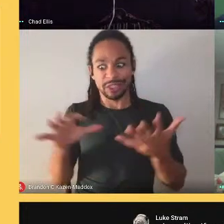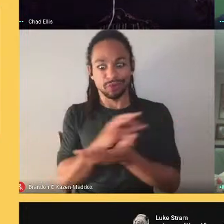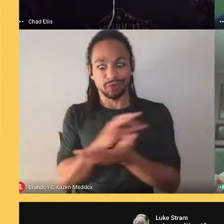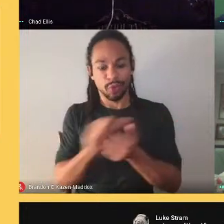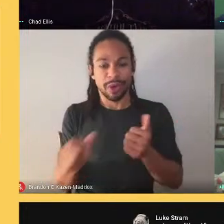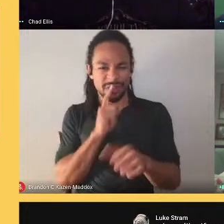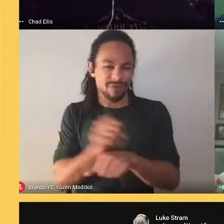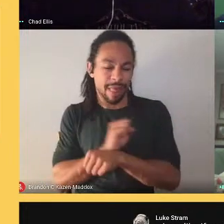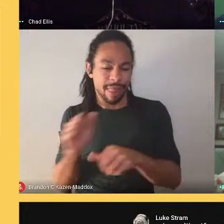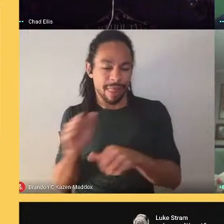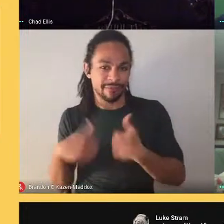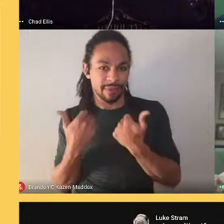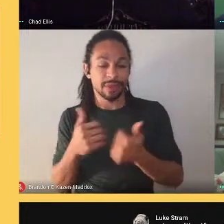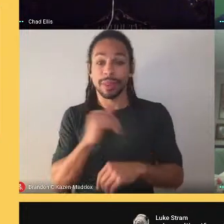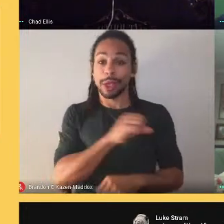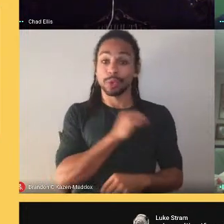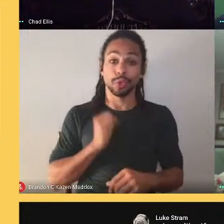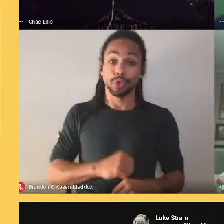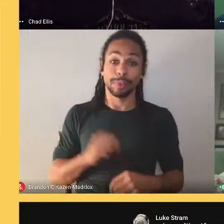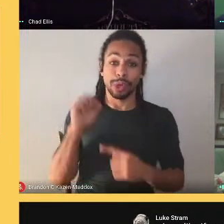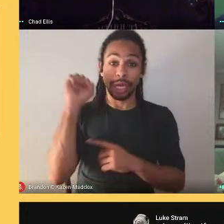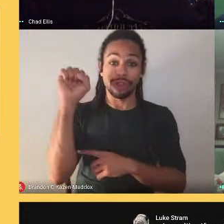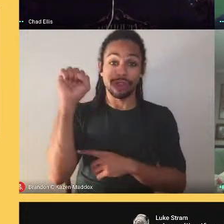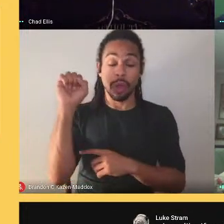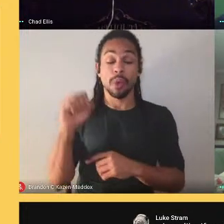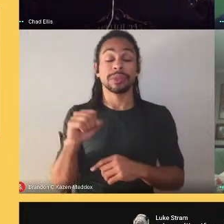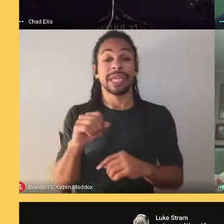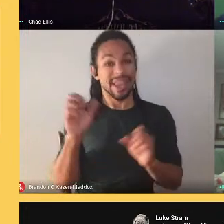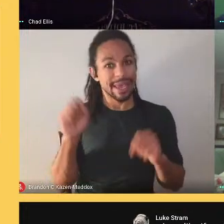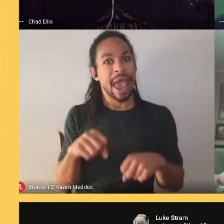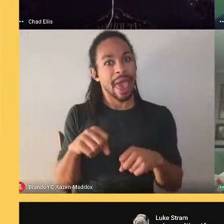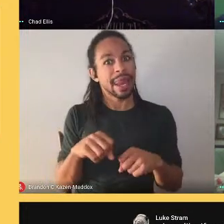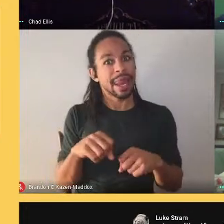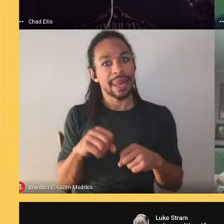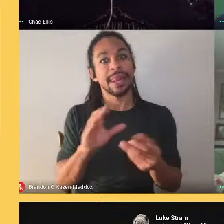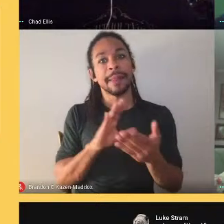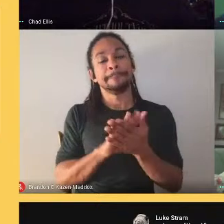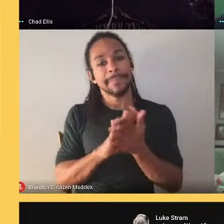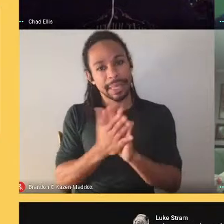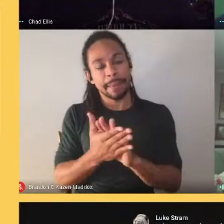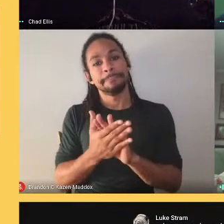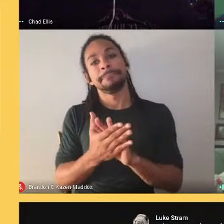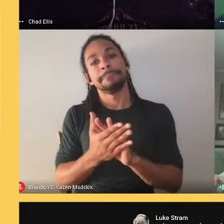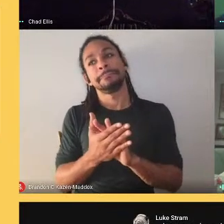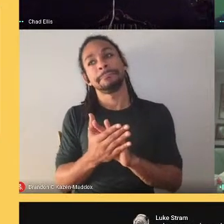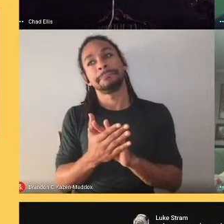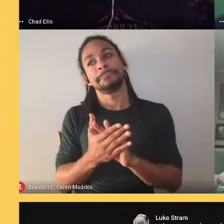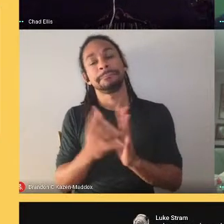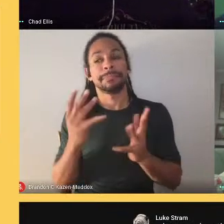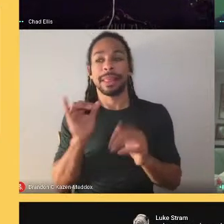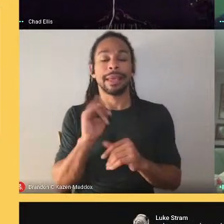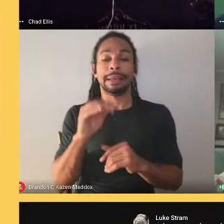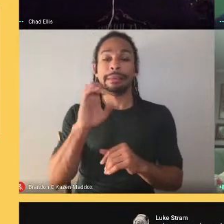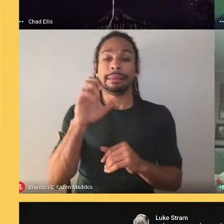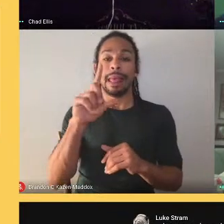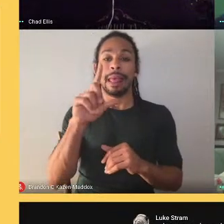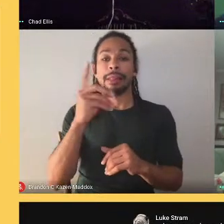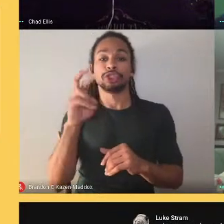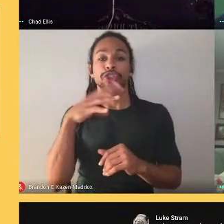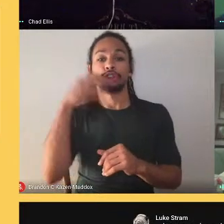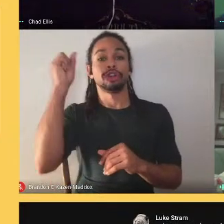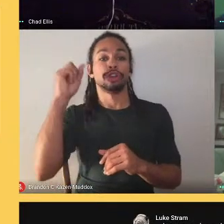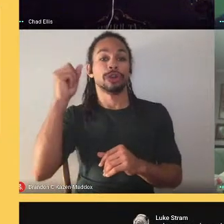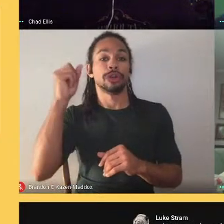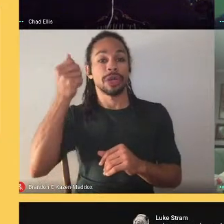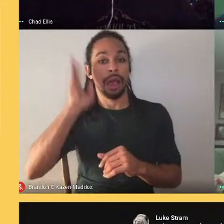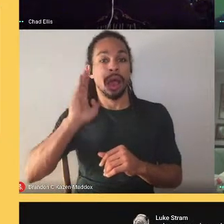superheroes, I think, can kind of be that same, like, elder god level of threat.